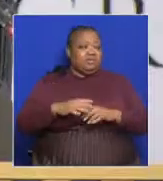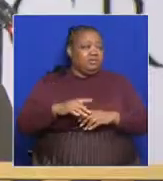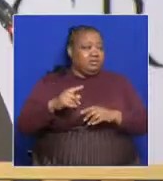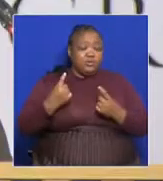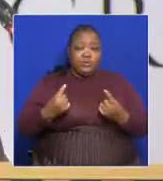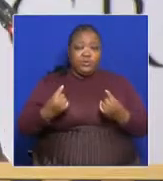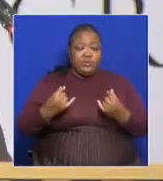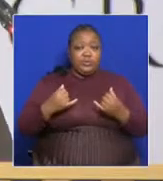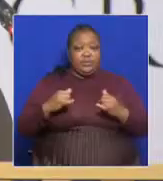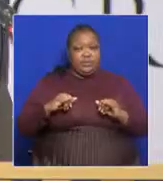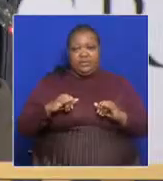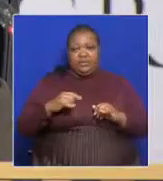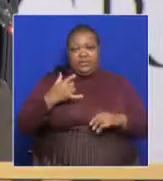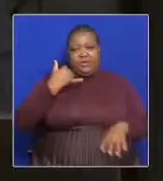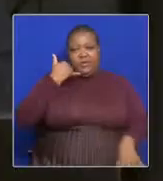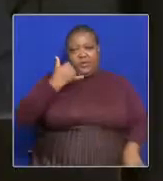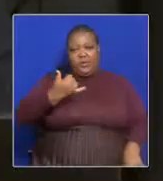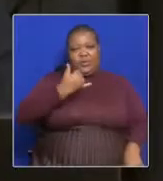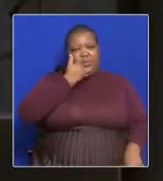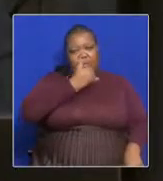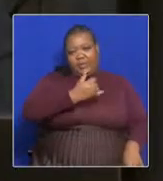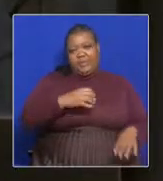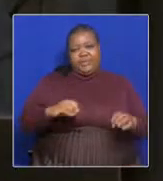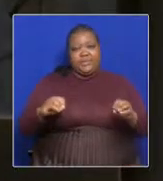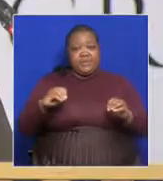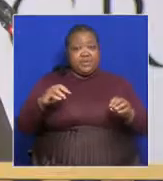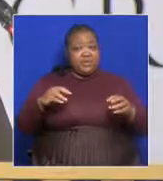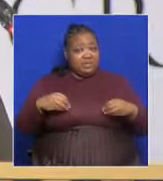I did not. Okay, and you accept you should have.